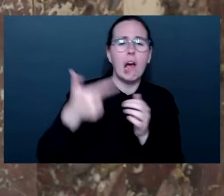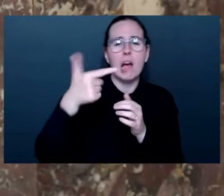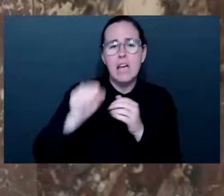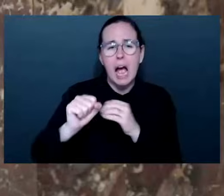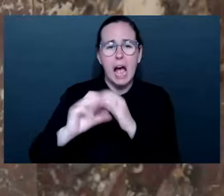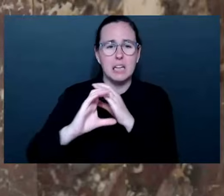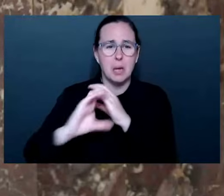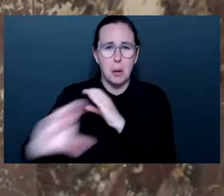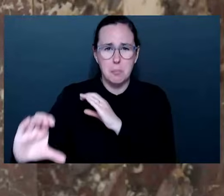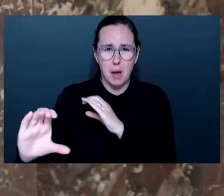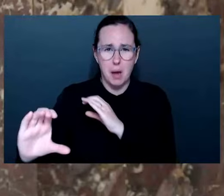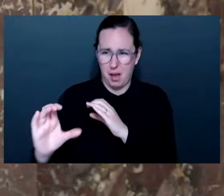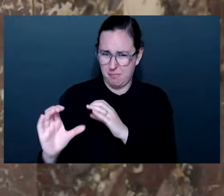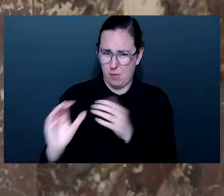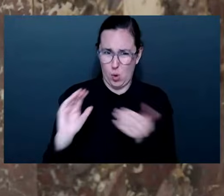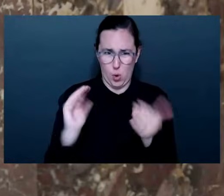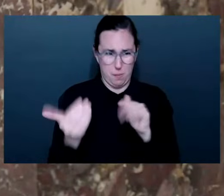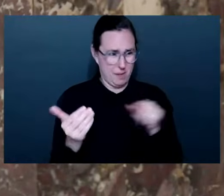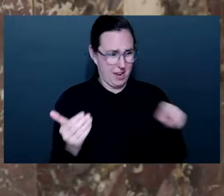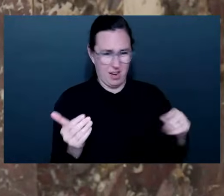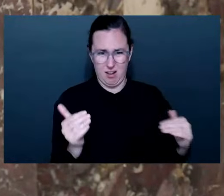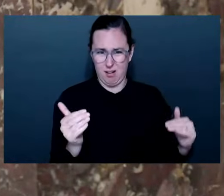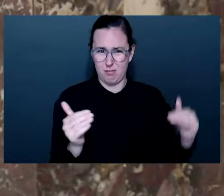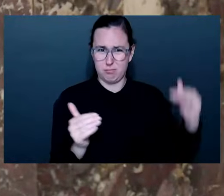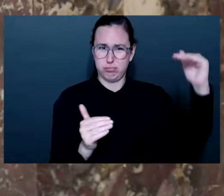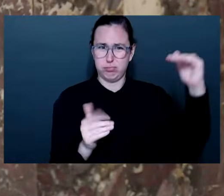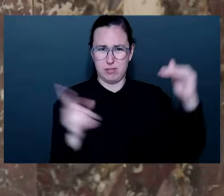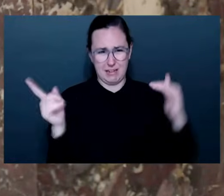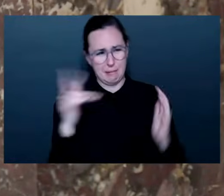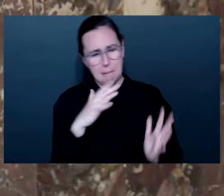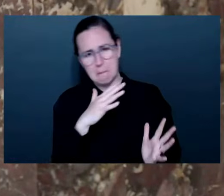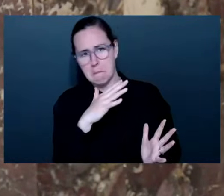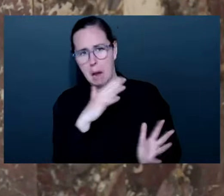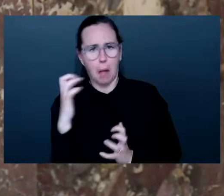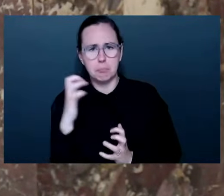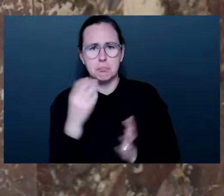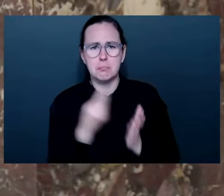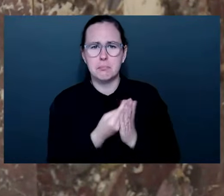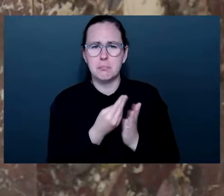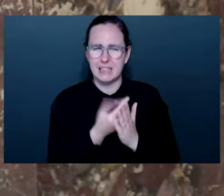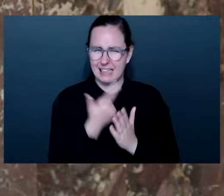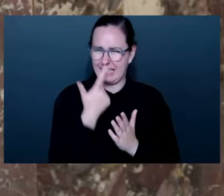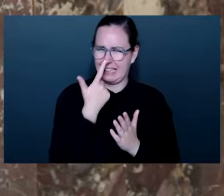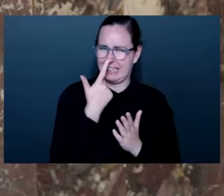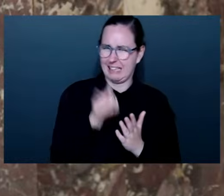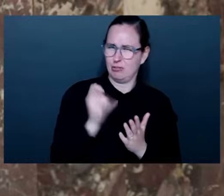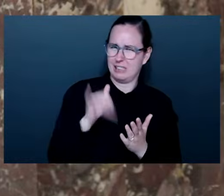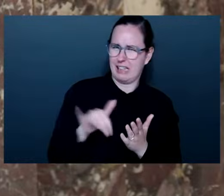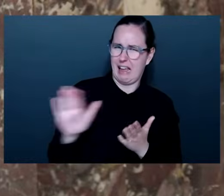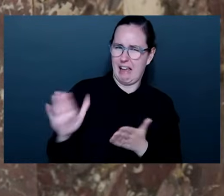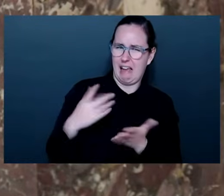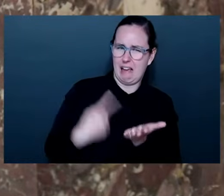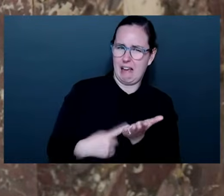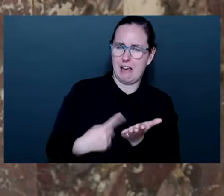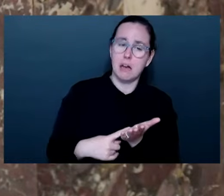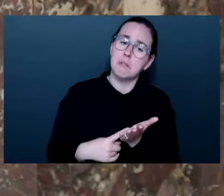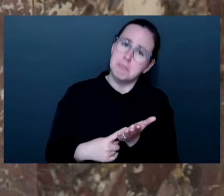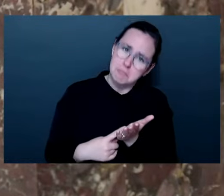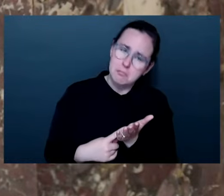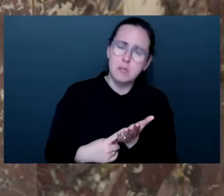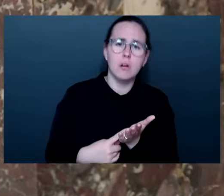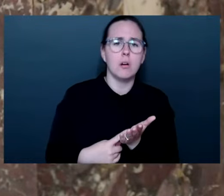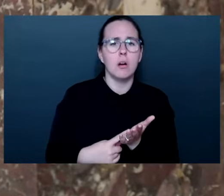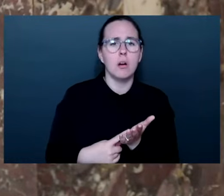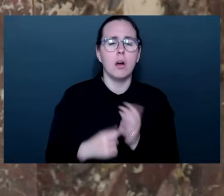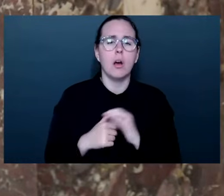all, despite all the pomp and circumstance, it is our government's core purpose. My constituents are hitting roadblocks as they try to access basic government